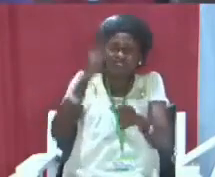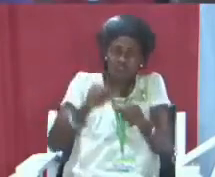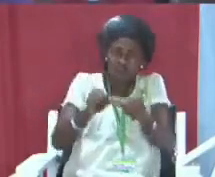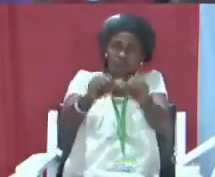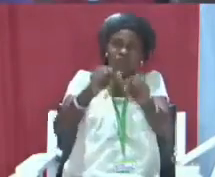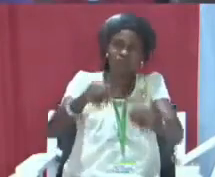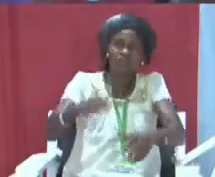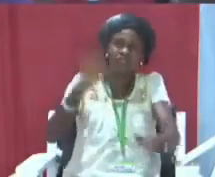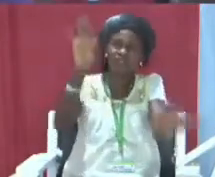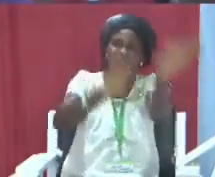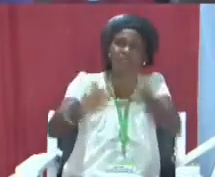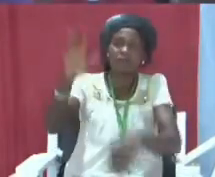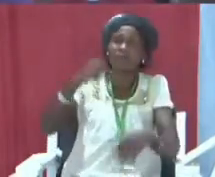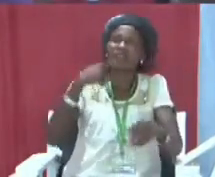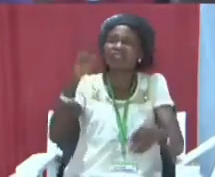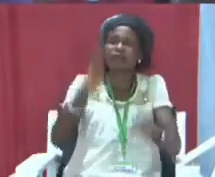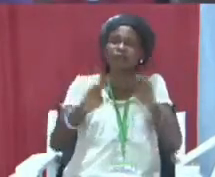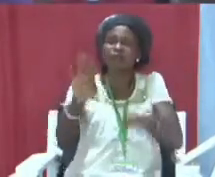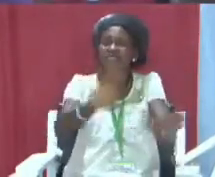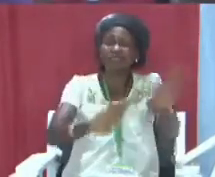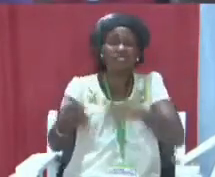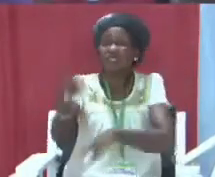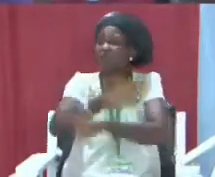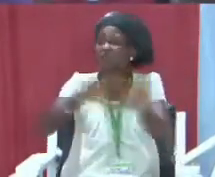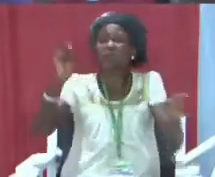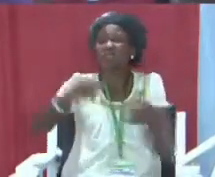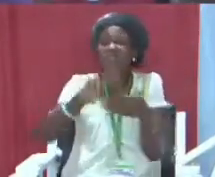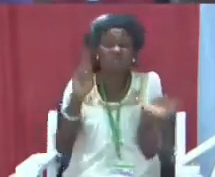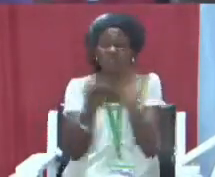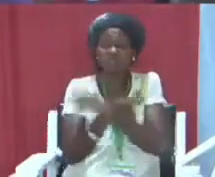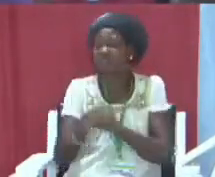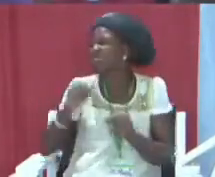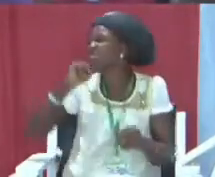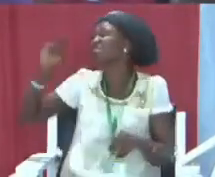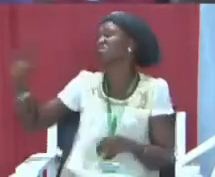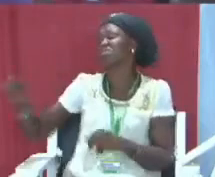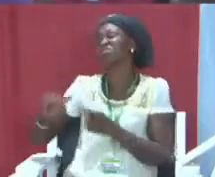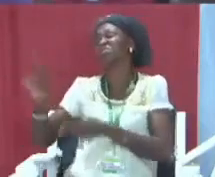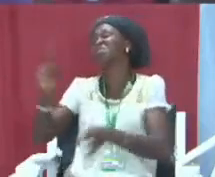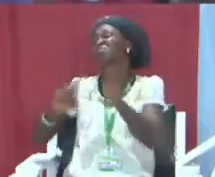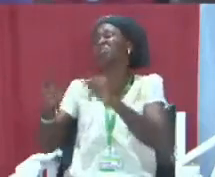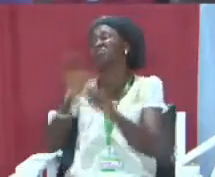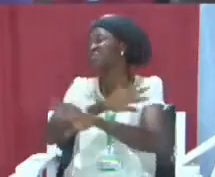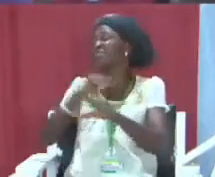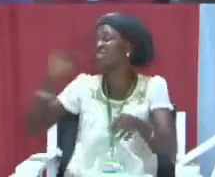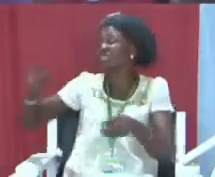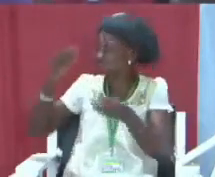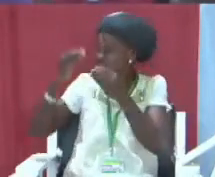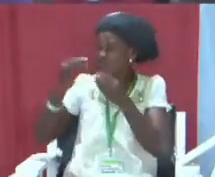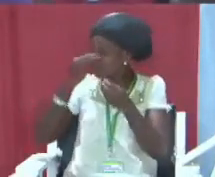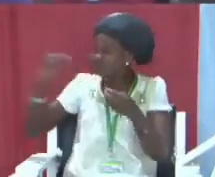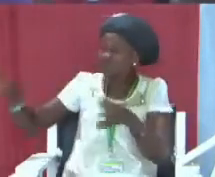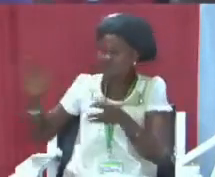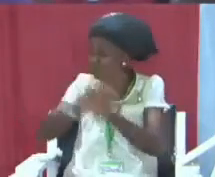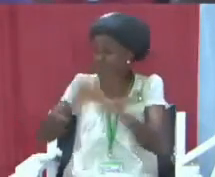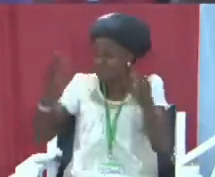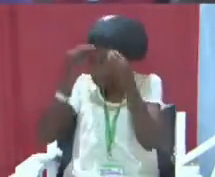by telling the people under the siege, "You don't need to repent. You don't need to obey God. Justify your